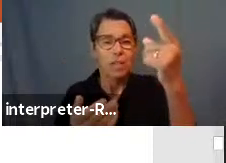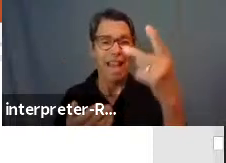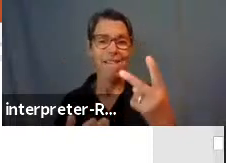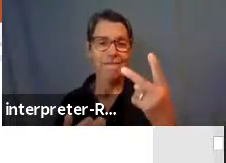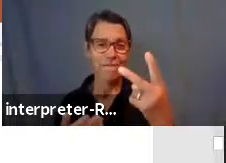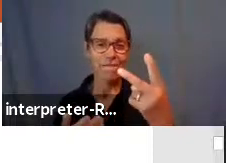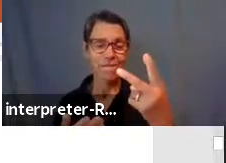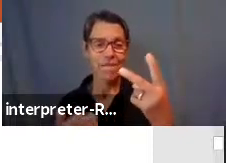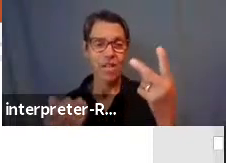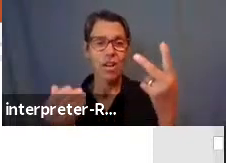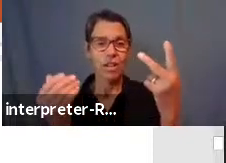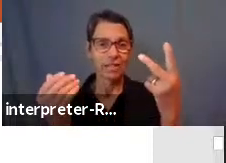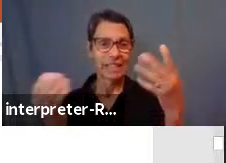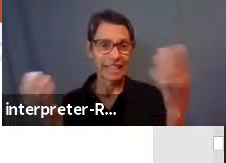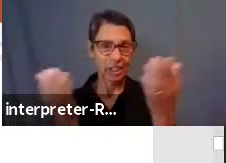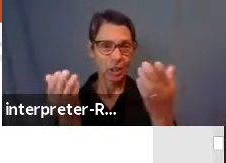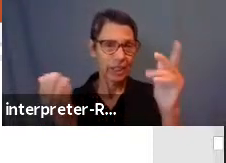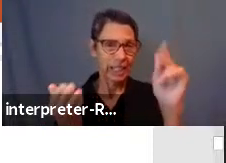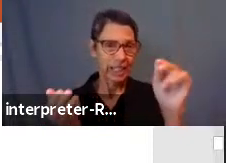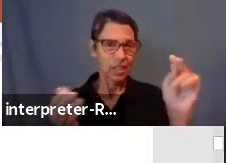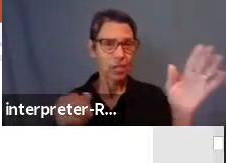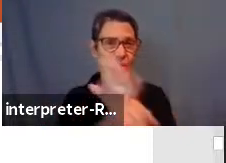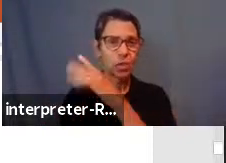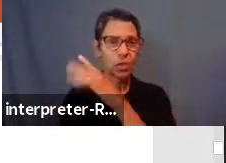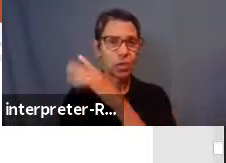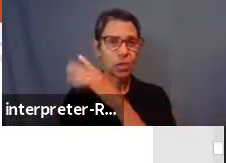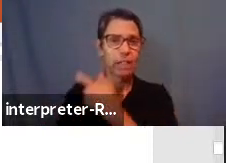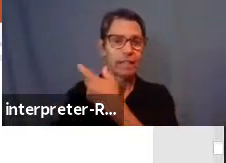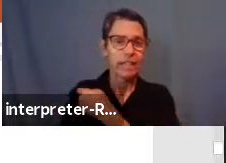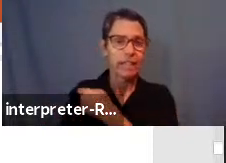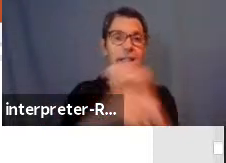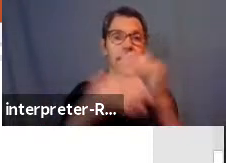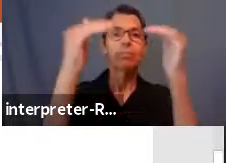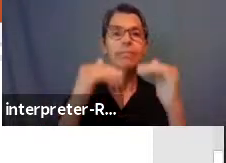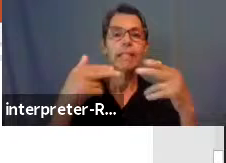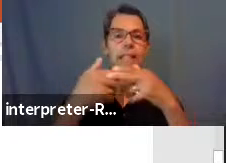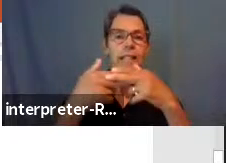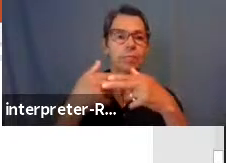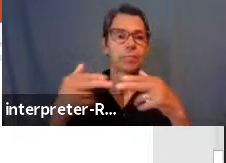Kansas fully vaccinated. Next slide, please.